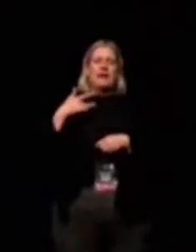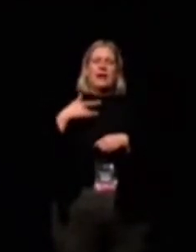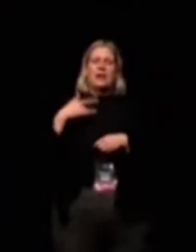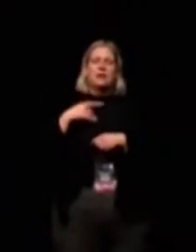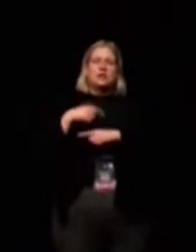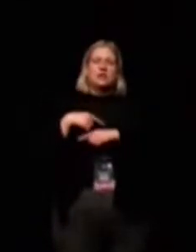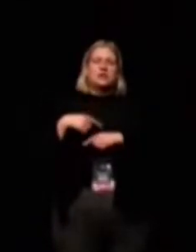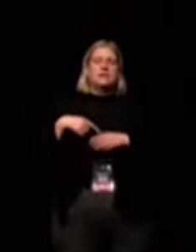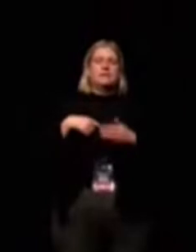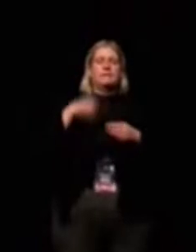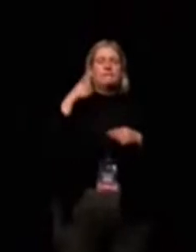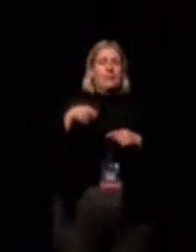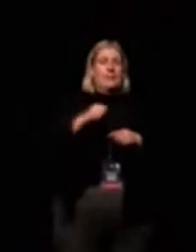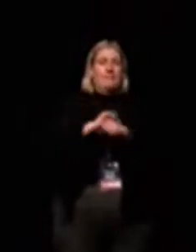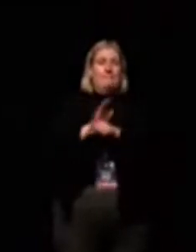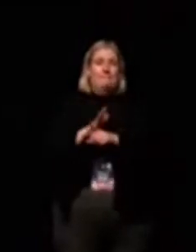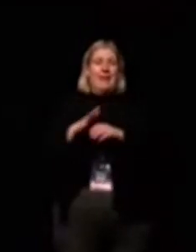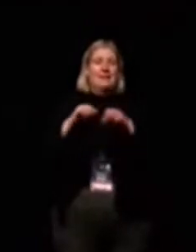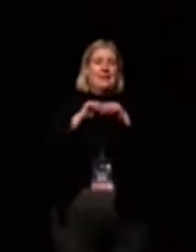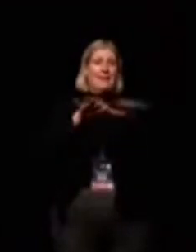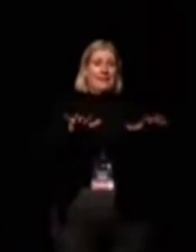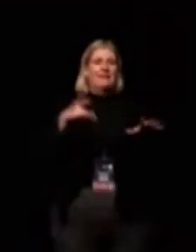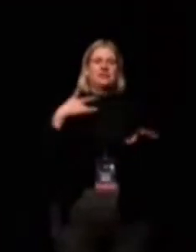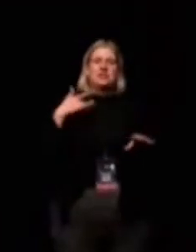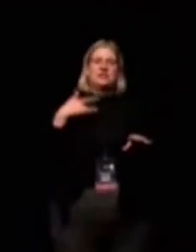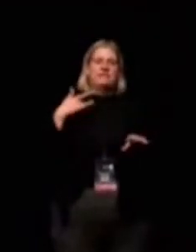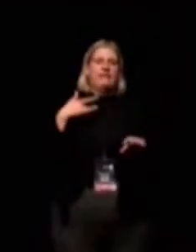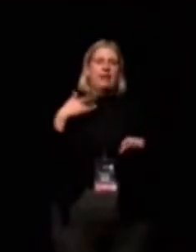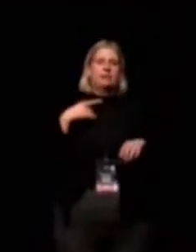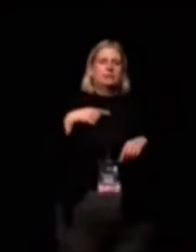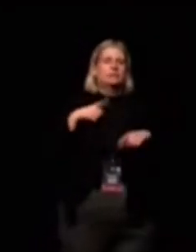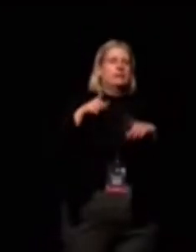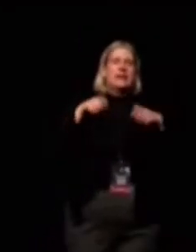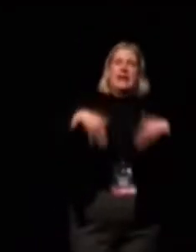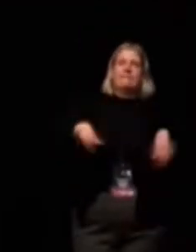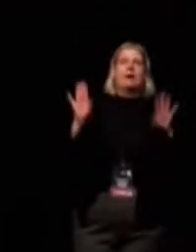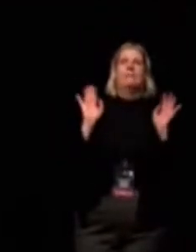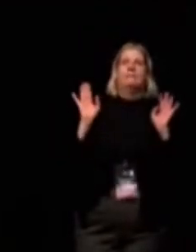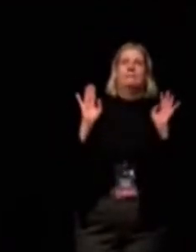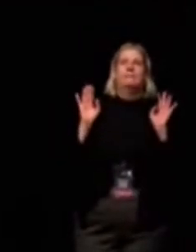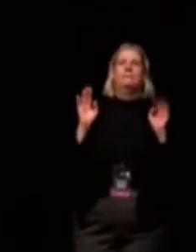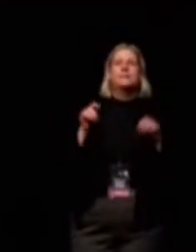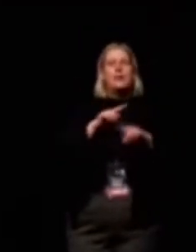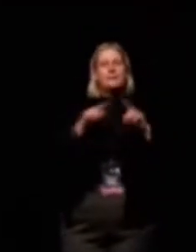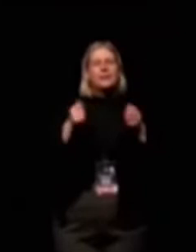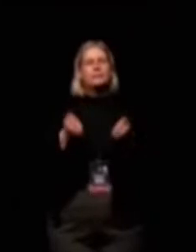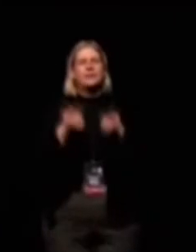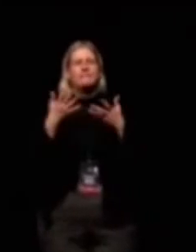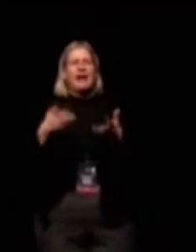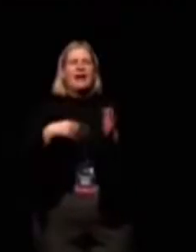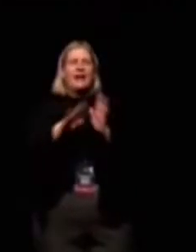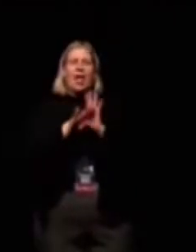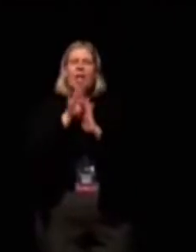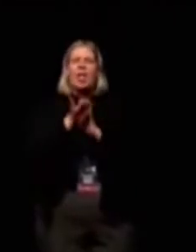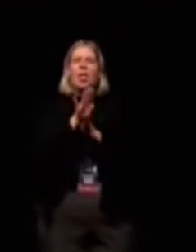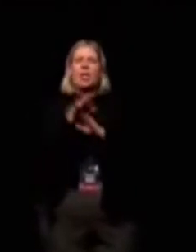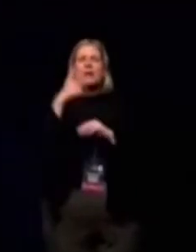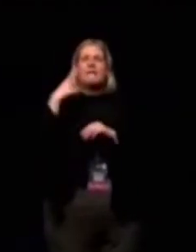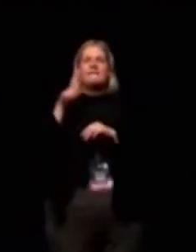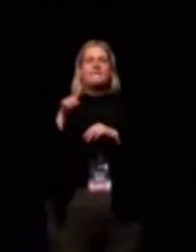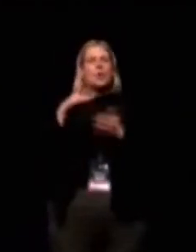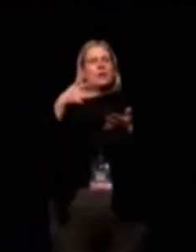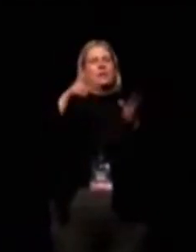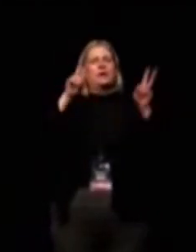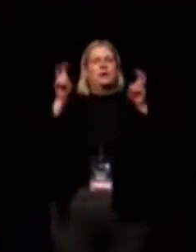in prosperity that creates a strong middle class, founded in equality education and workforce training programs to